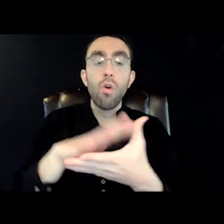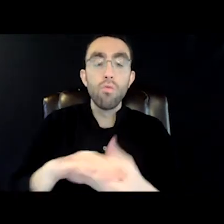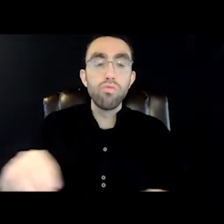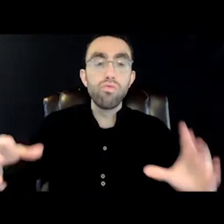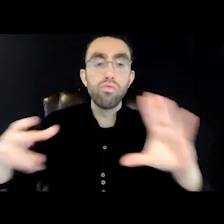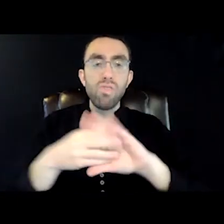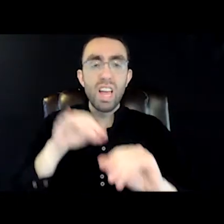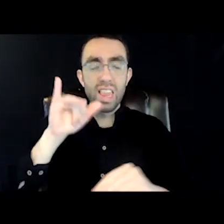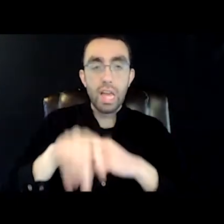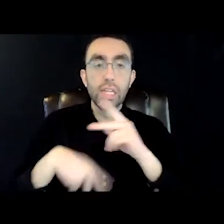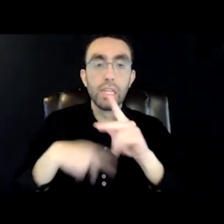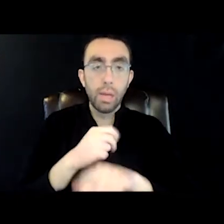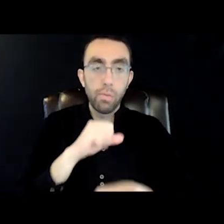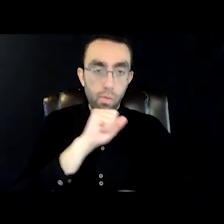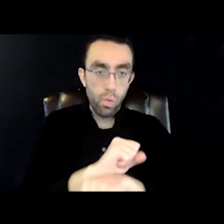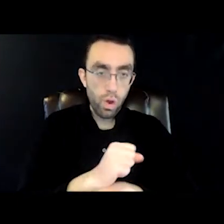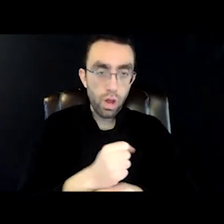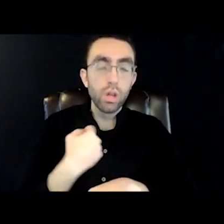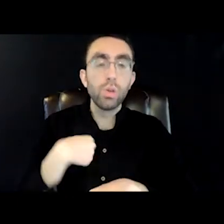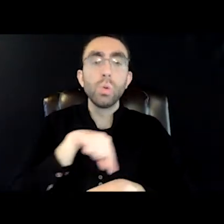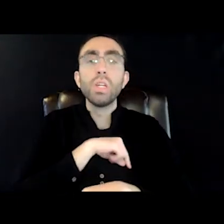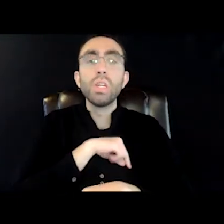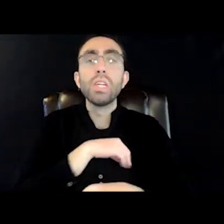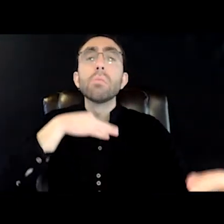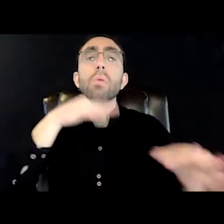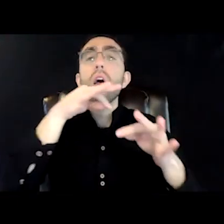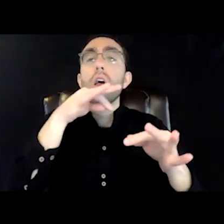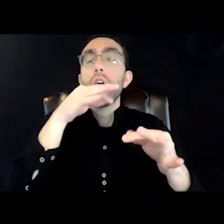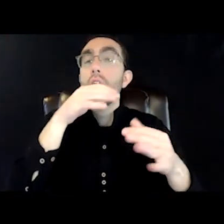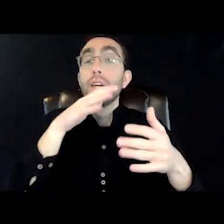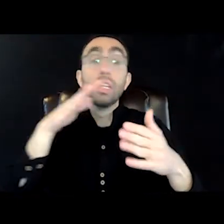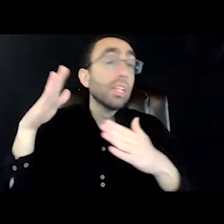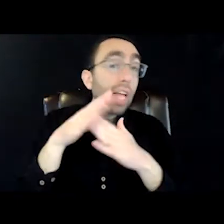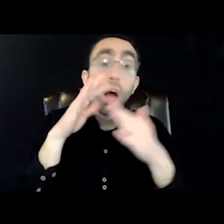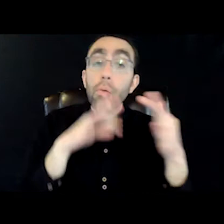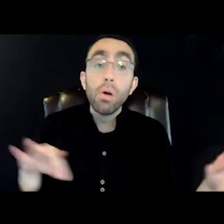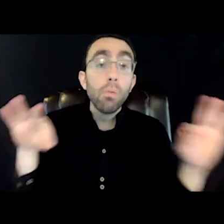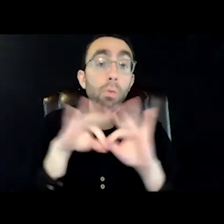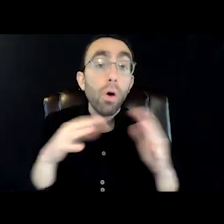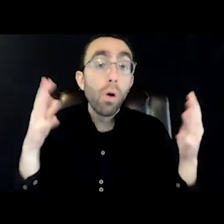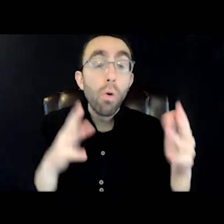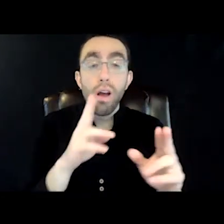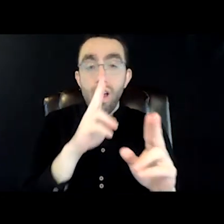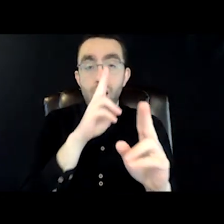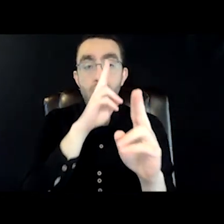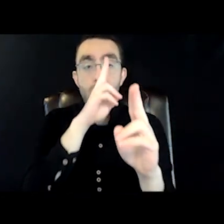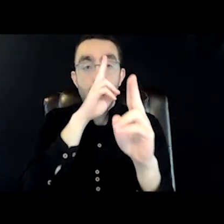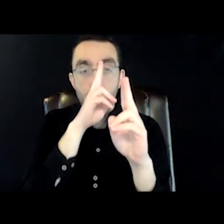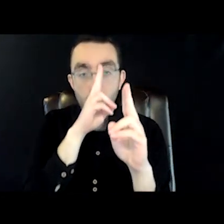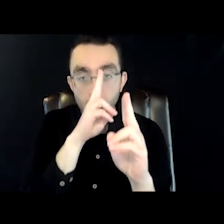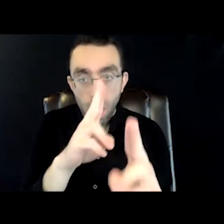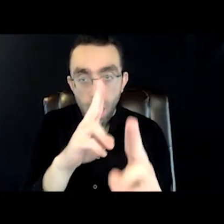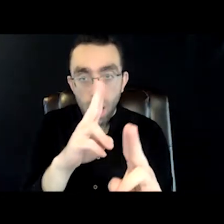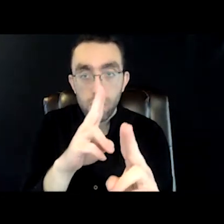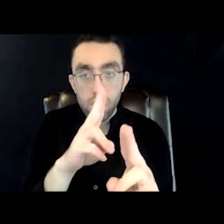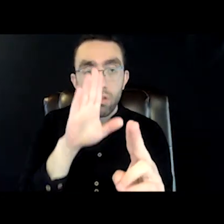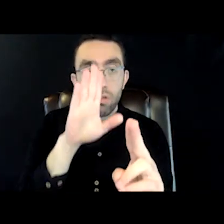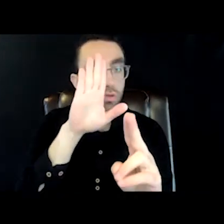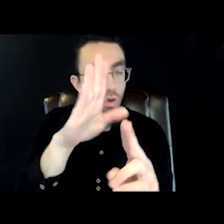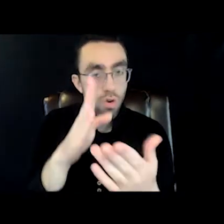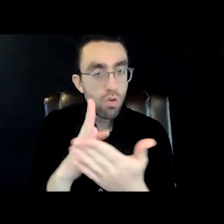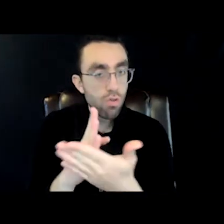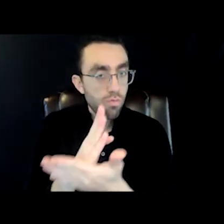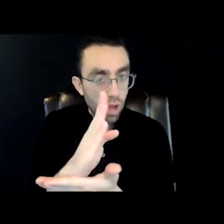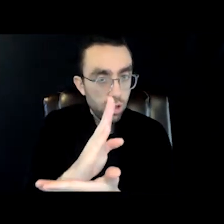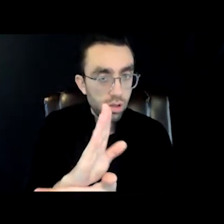storytelling, the importance of, above all else, honoring the storytelling sovereignty of every single individual, right? Like, we each